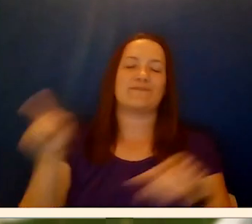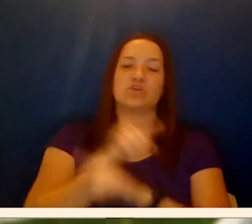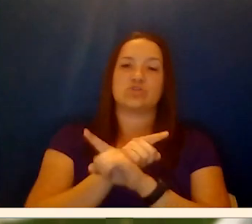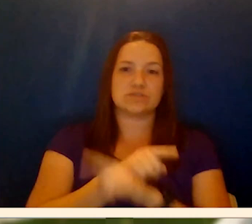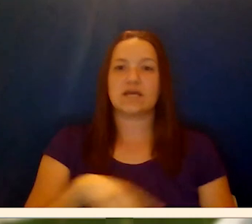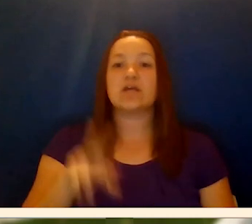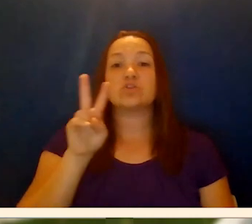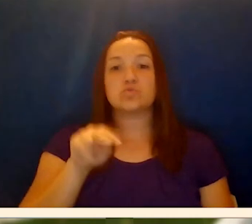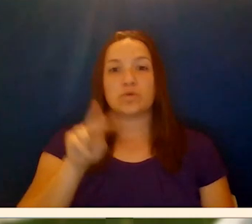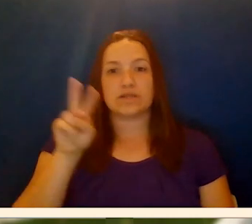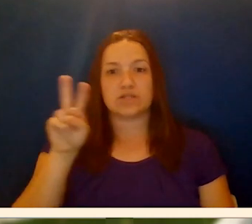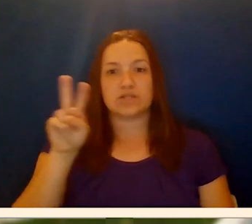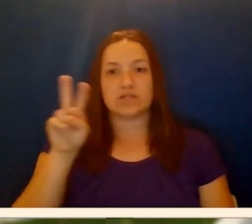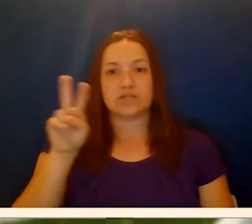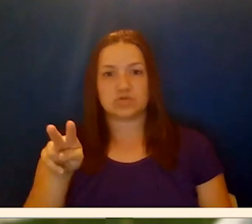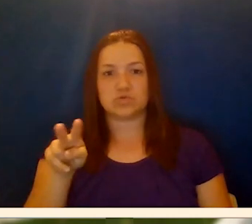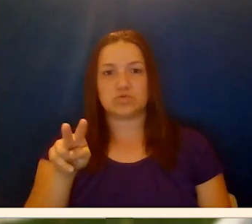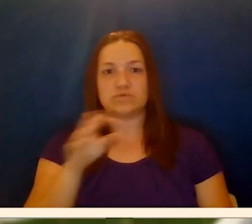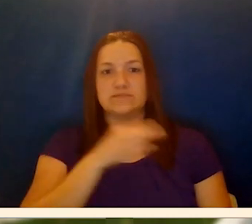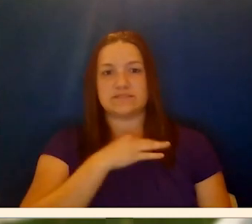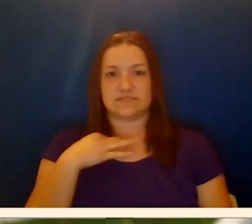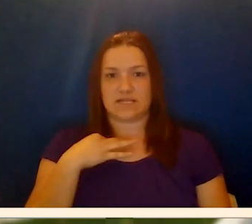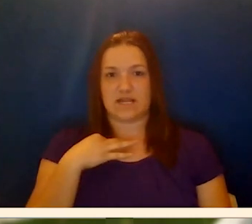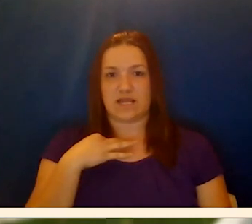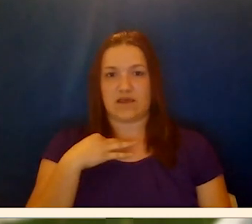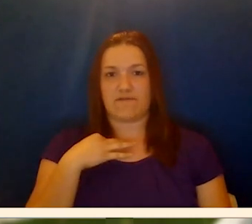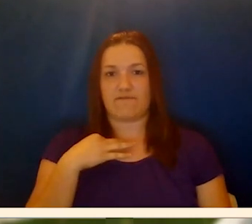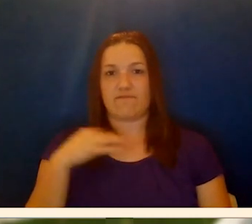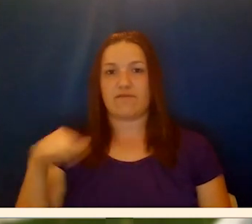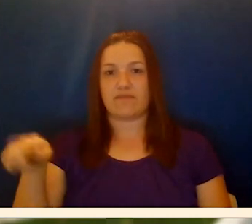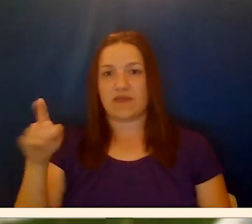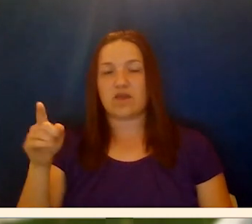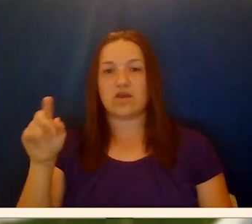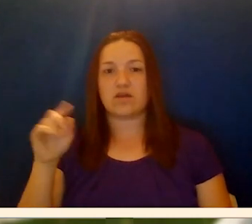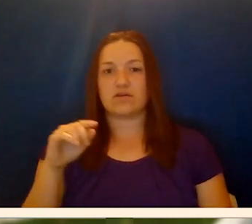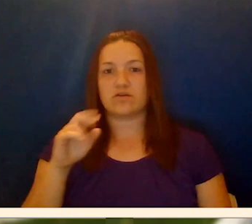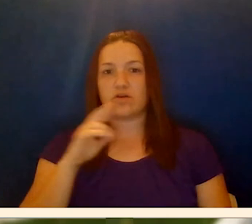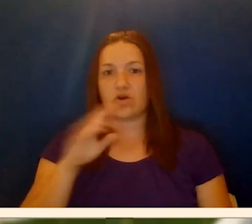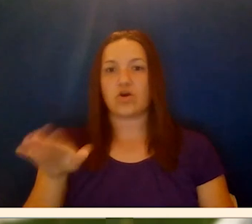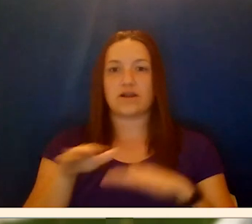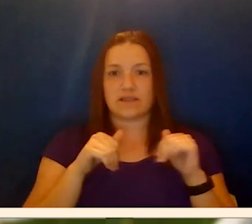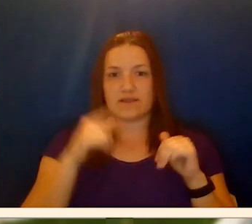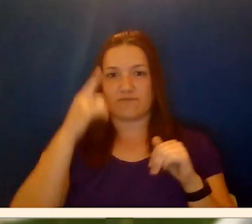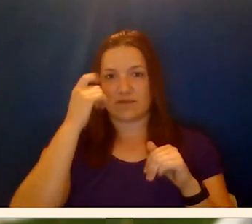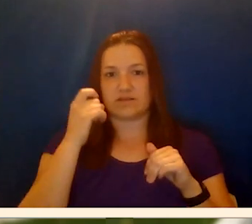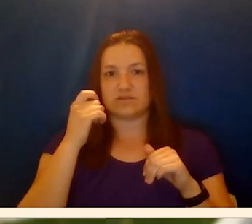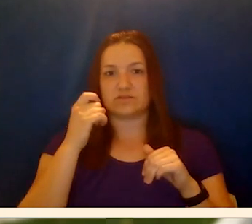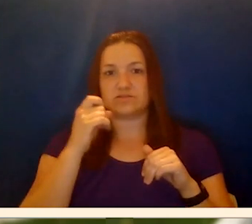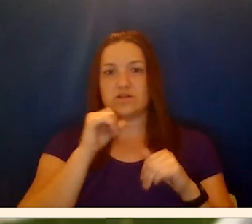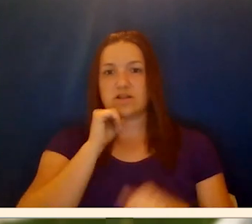The 22 employees, they actually are on a leave of absence because they